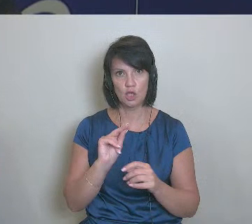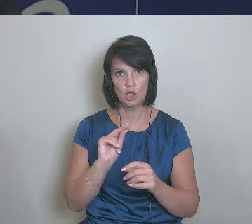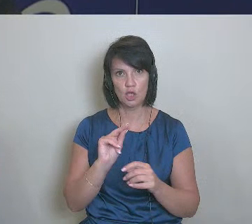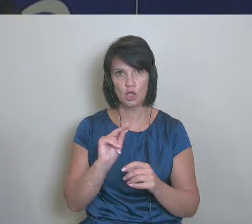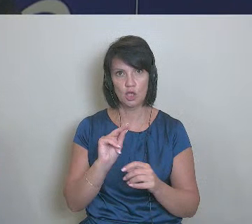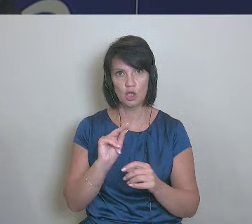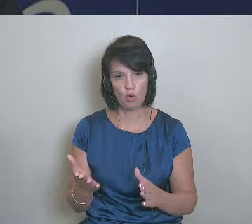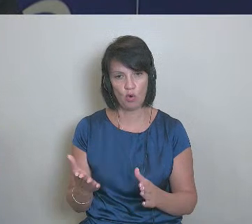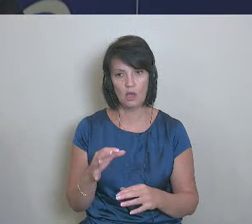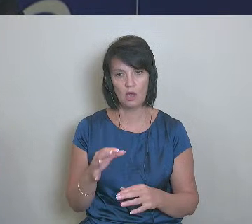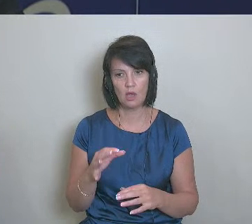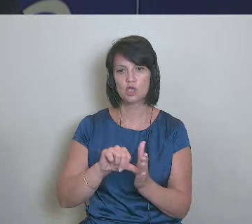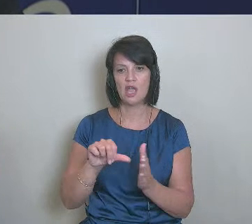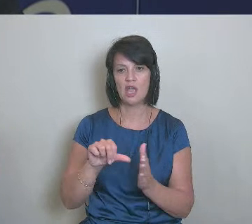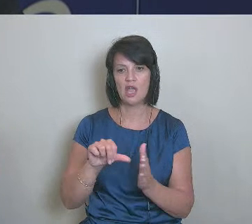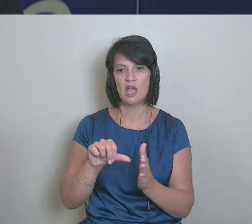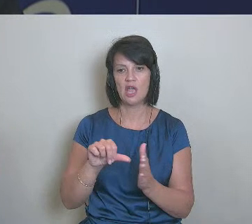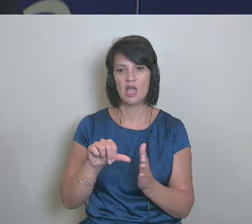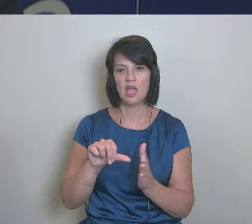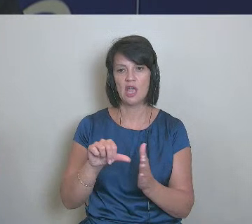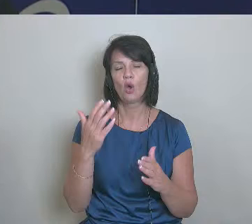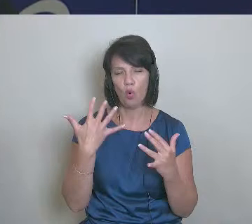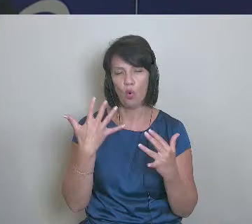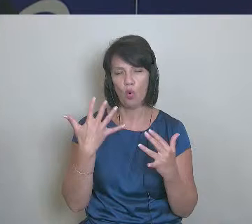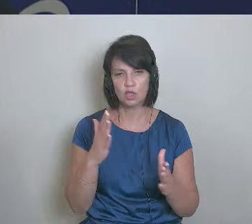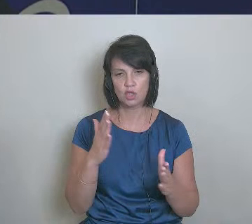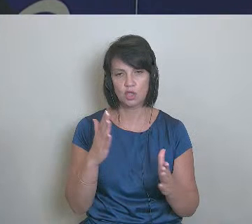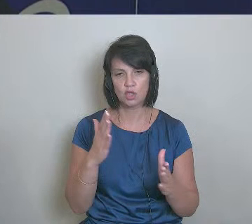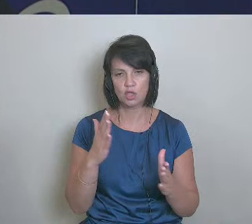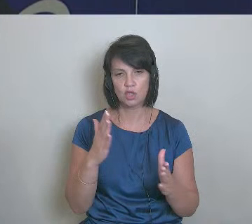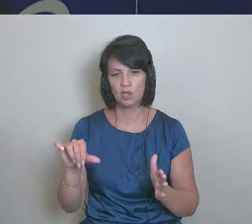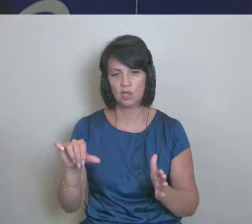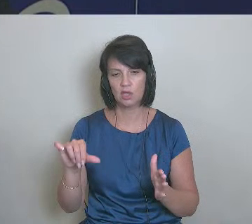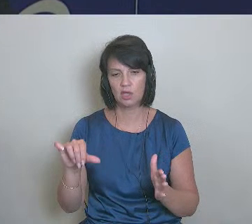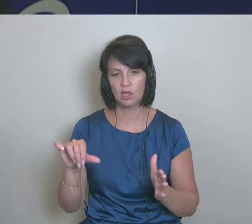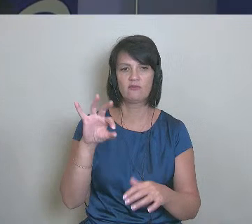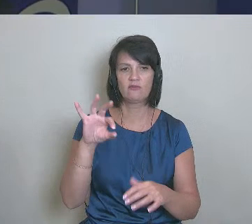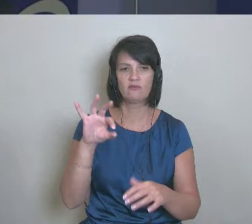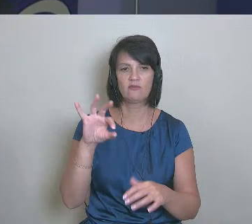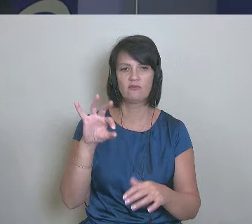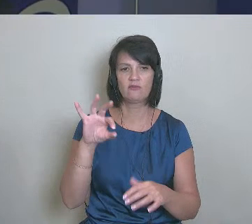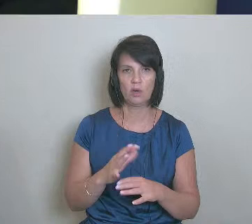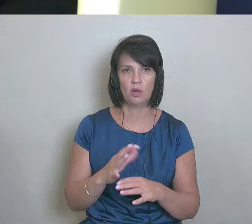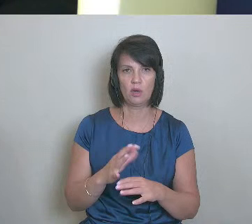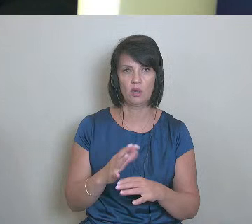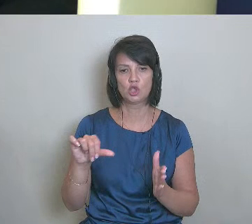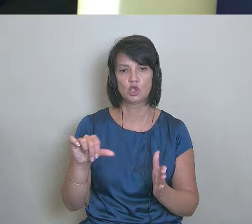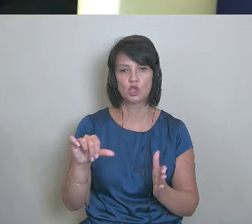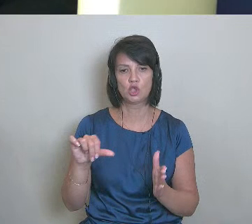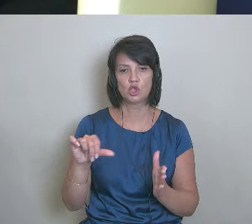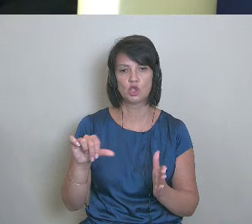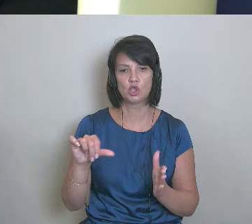moment, we see this worsening due to the positive